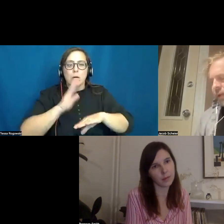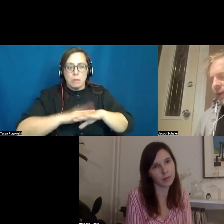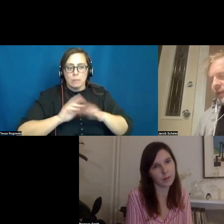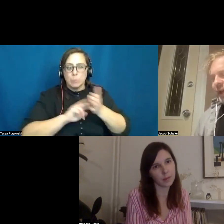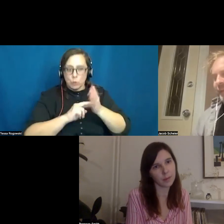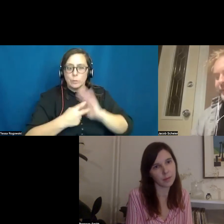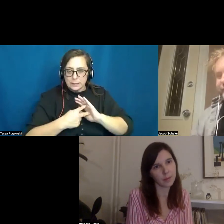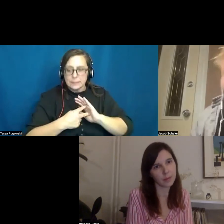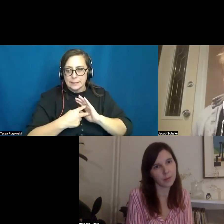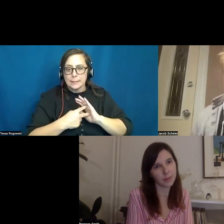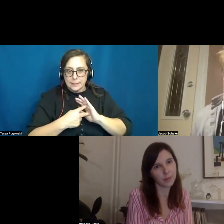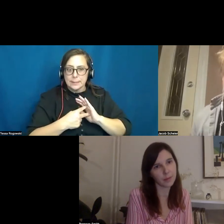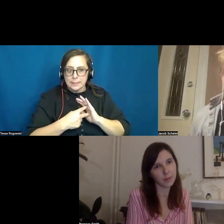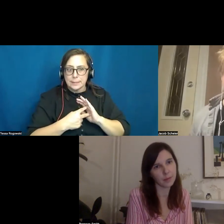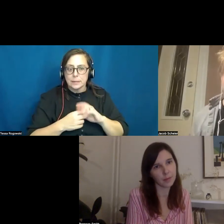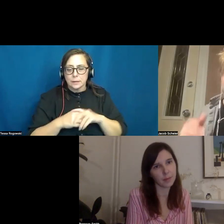So that's